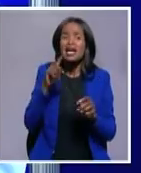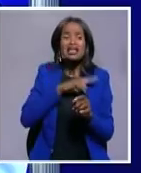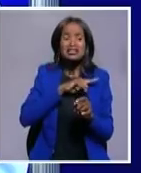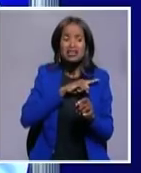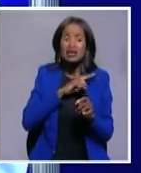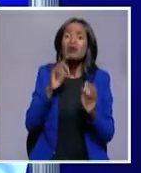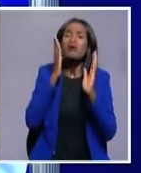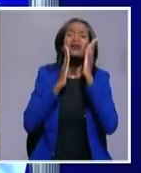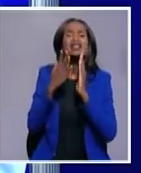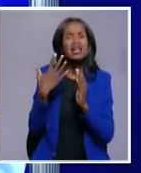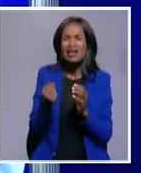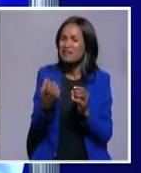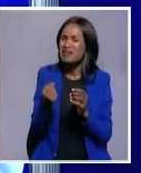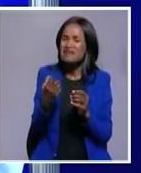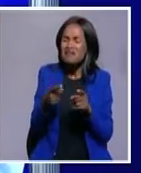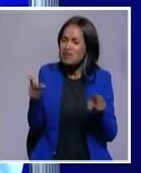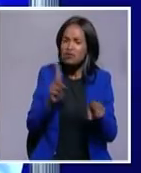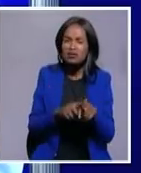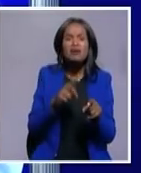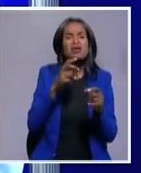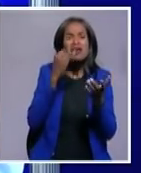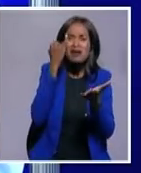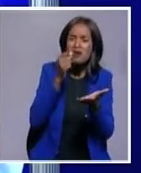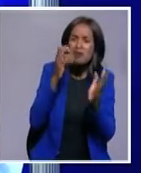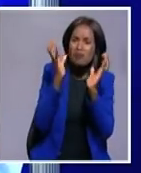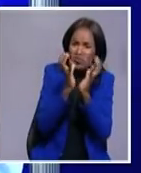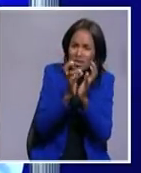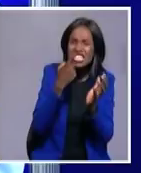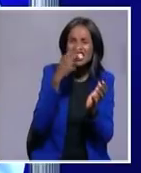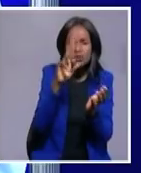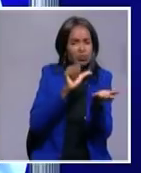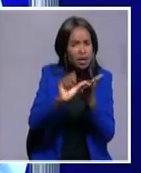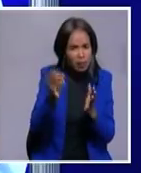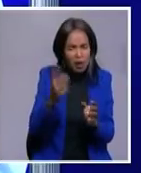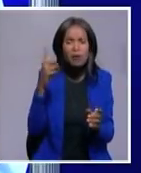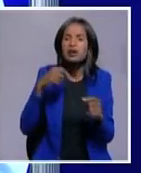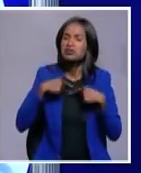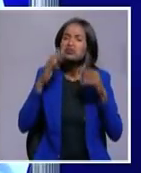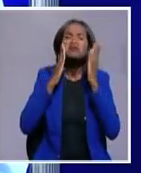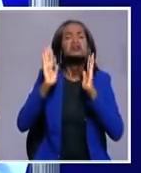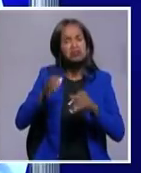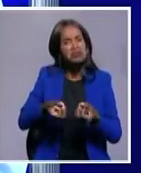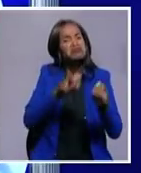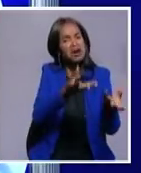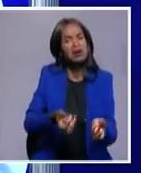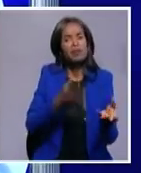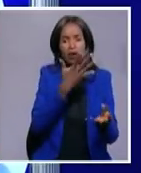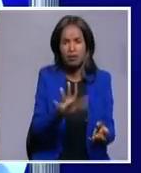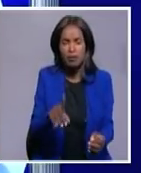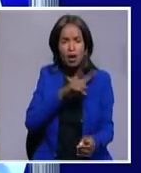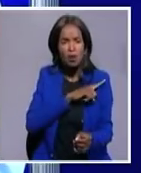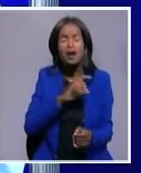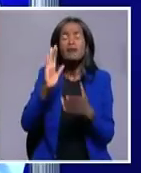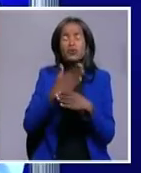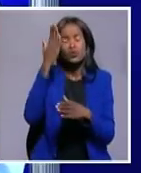water closed for much, much longer. What we have done, we have recognized that water is an essential